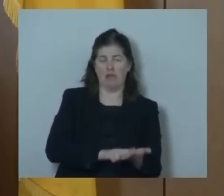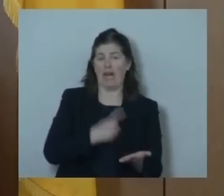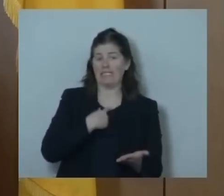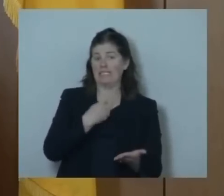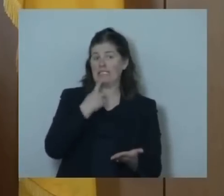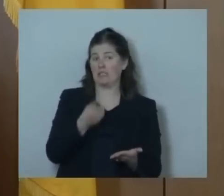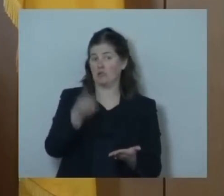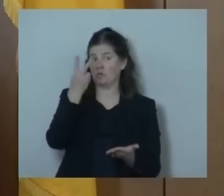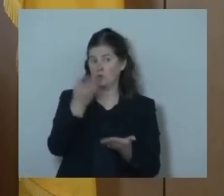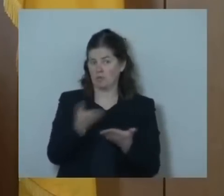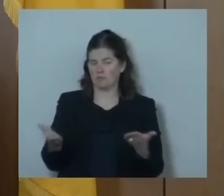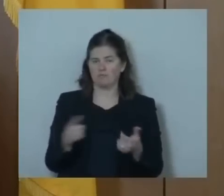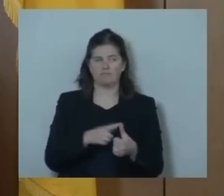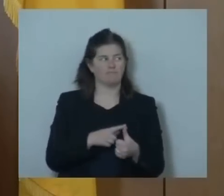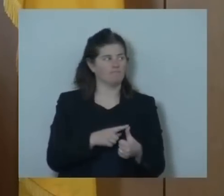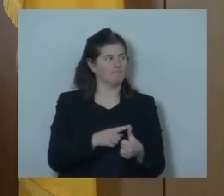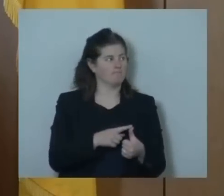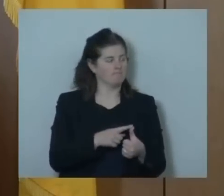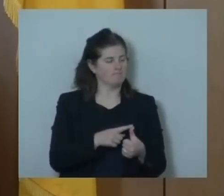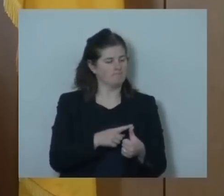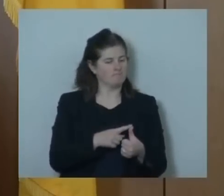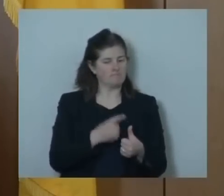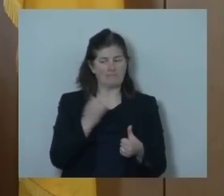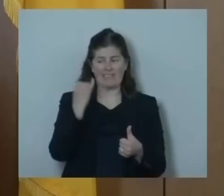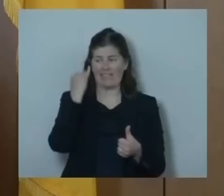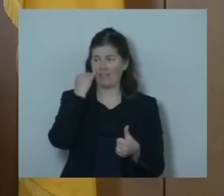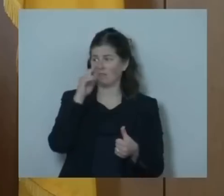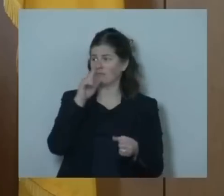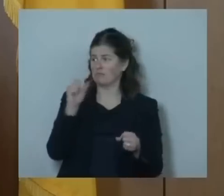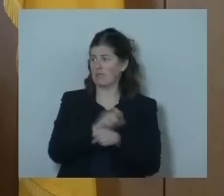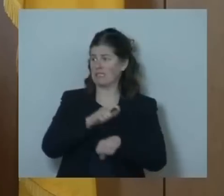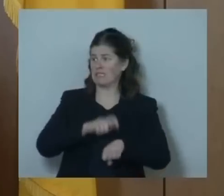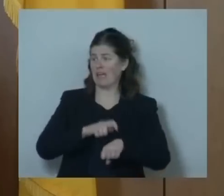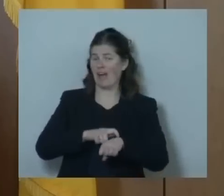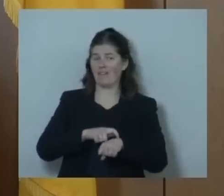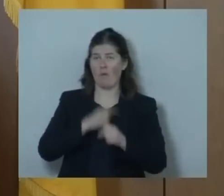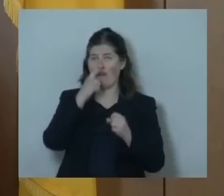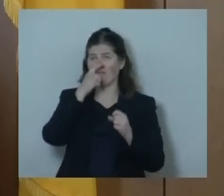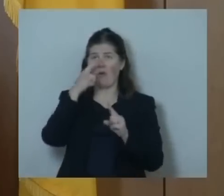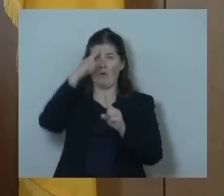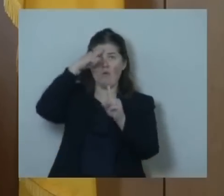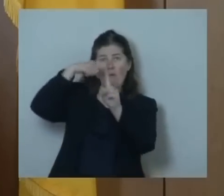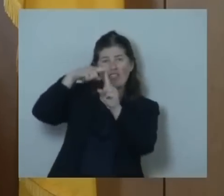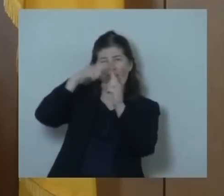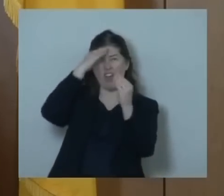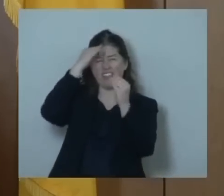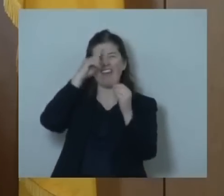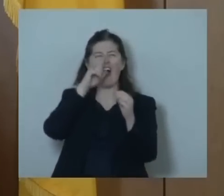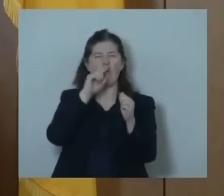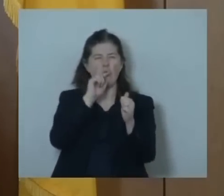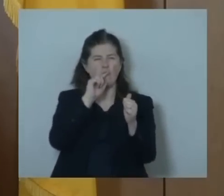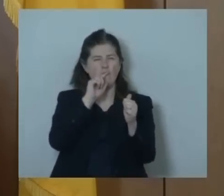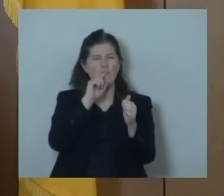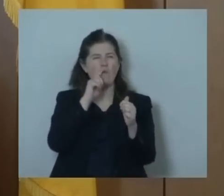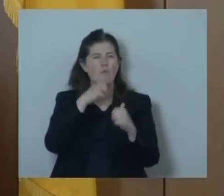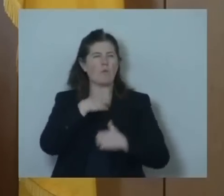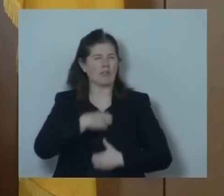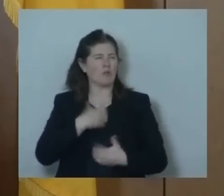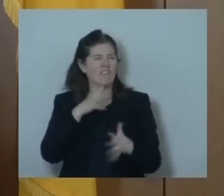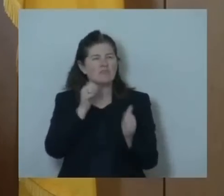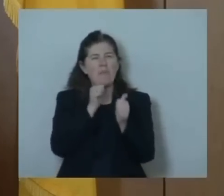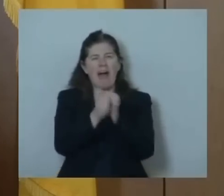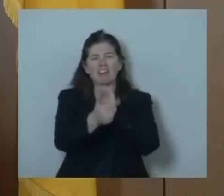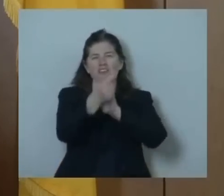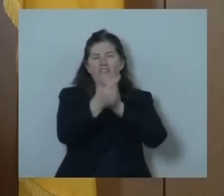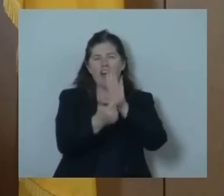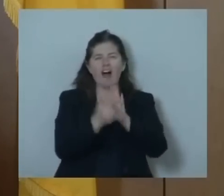things. If there was ever a time for wishful thinking, I wish we had passed recreational cannabis, because that